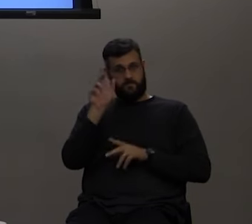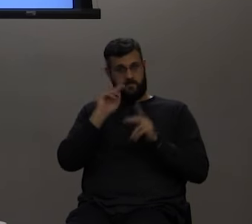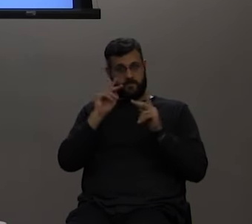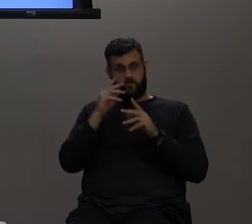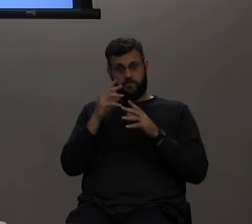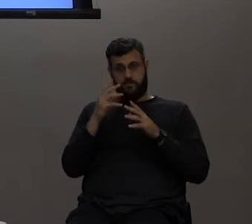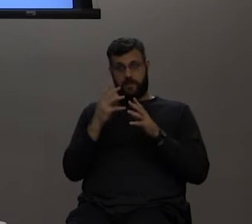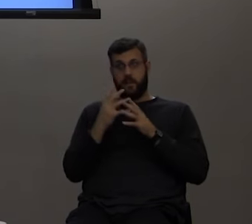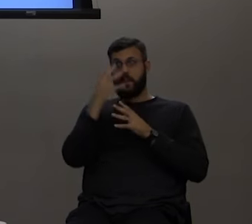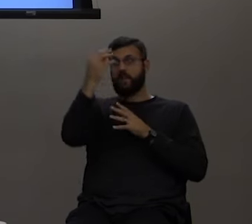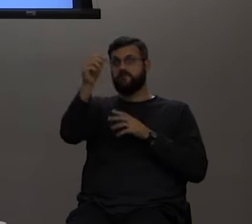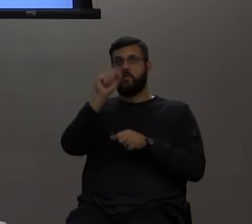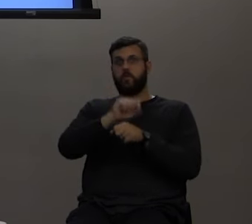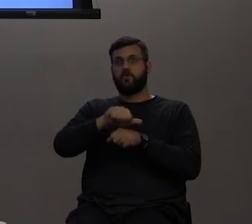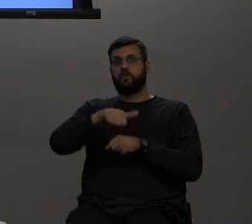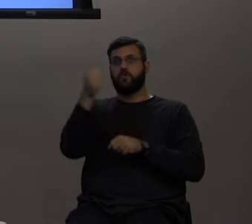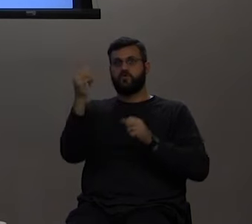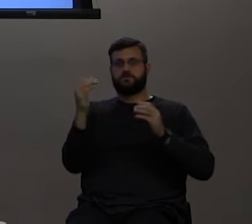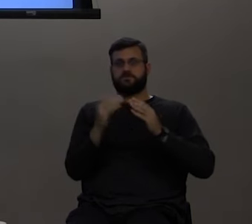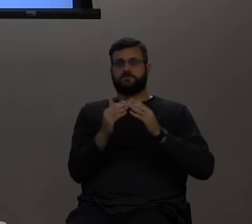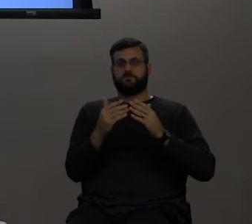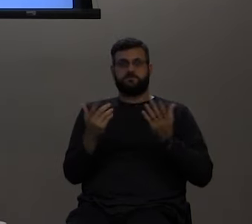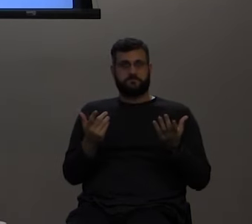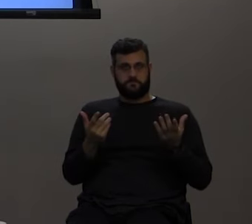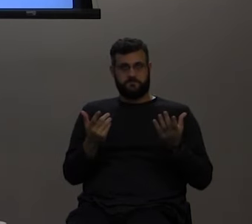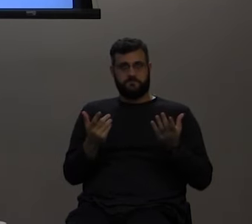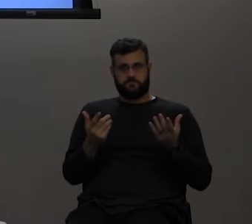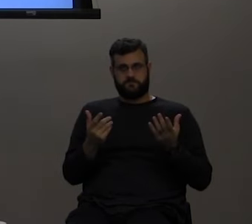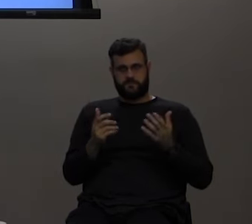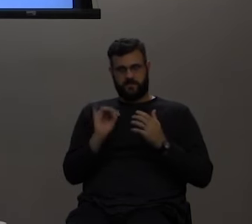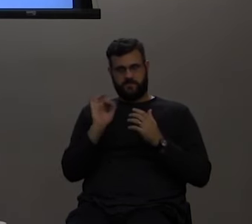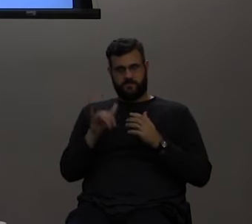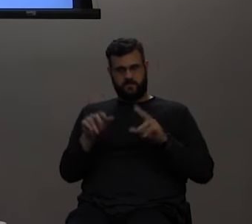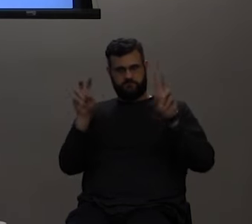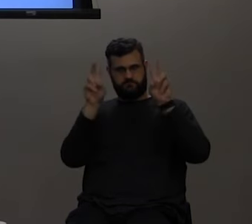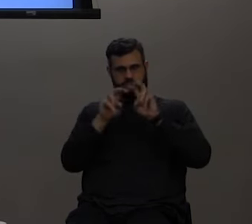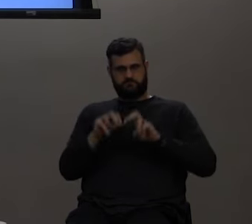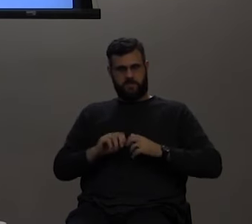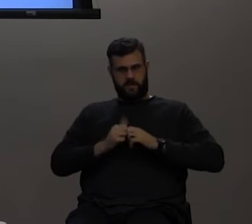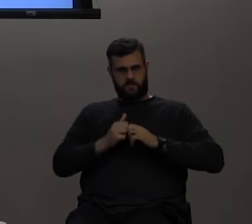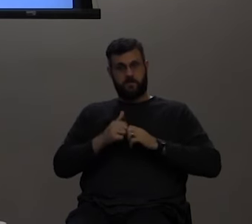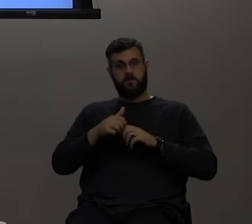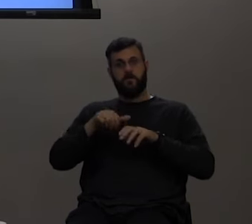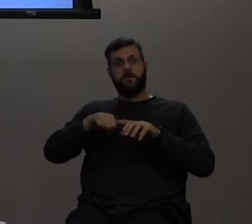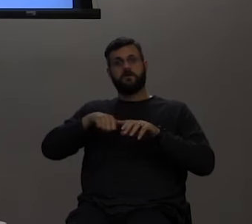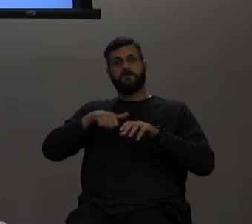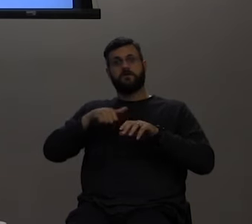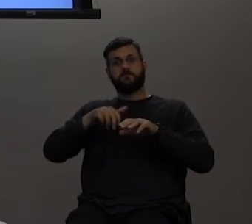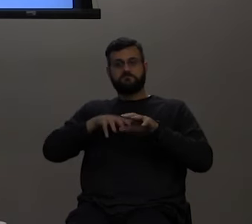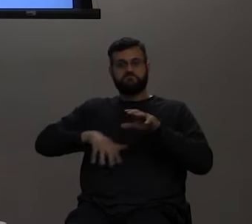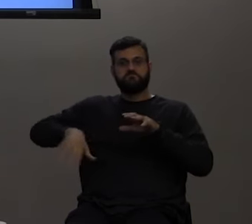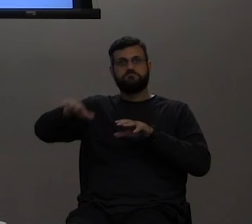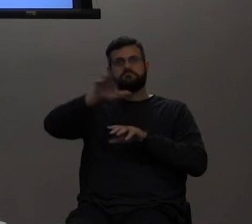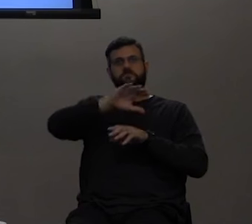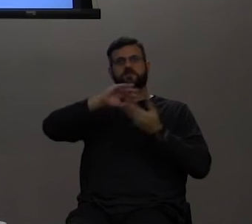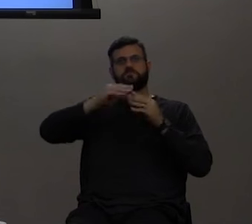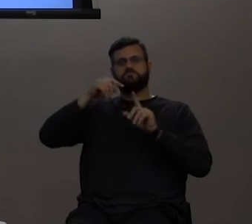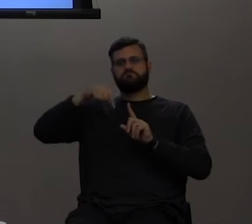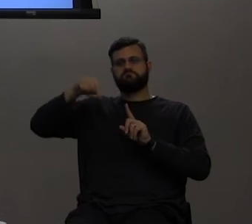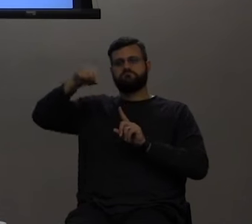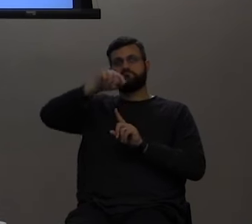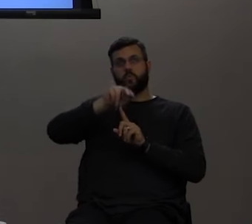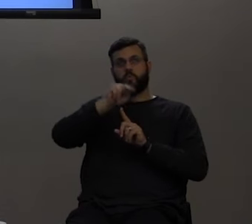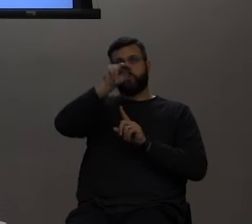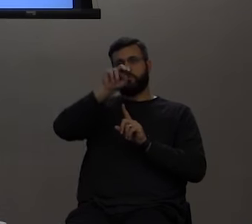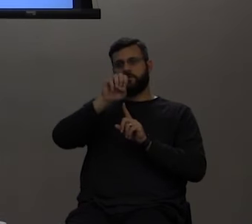to go to work elsewhere. And how we see this breaking down is that the surrounding communities, particularly to the north, east,